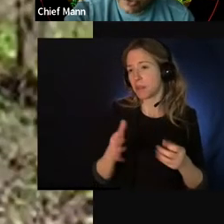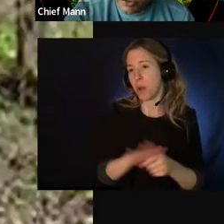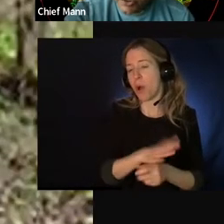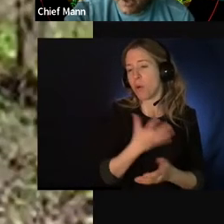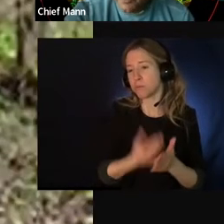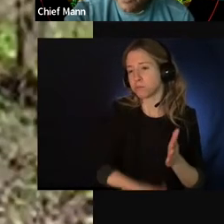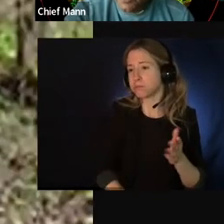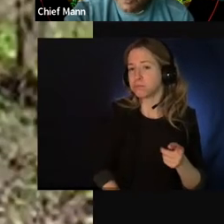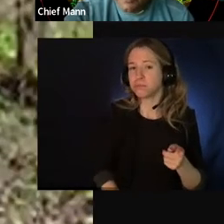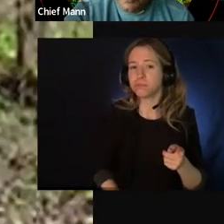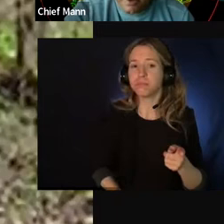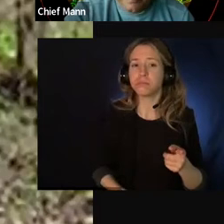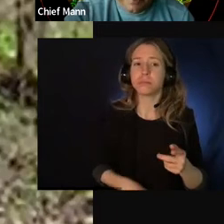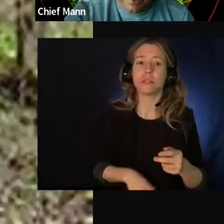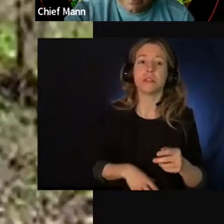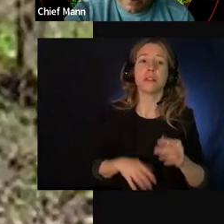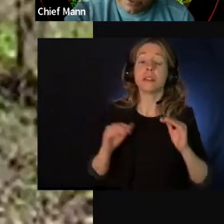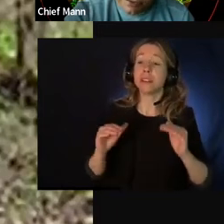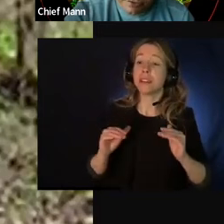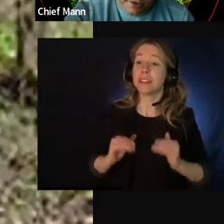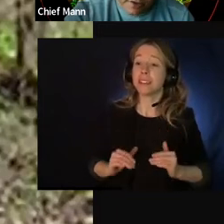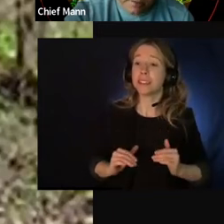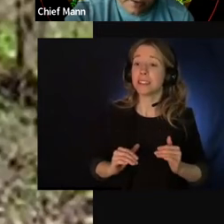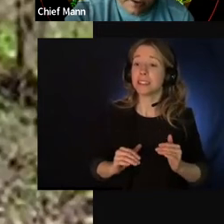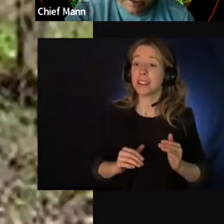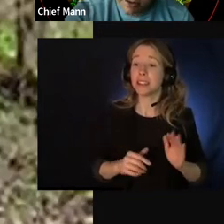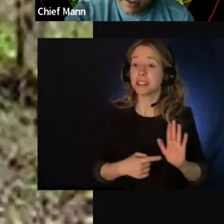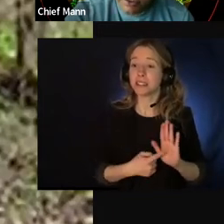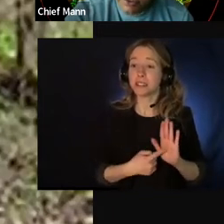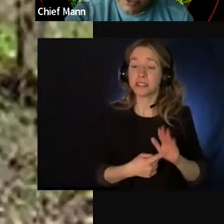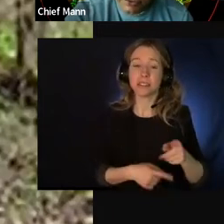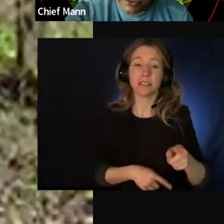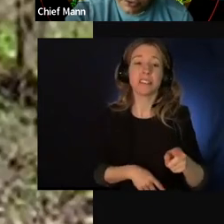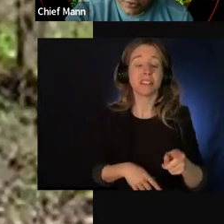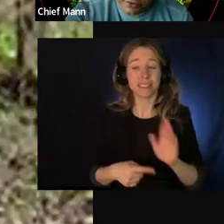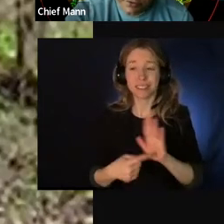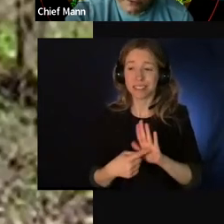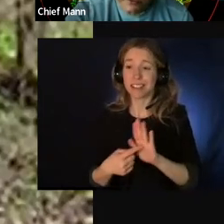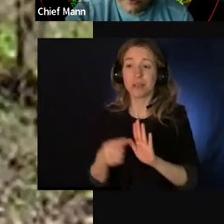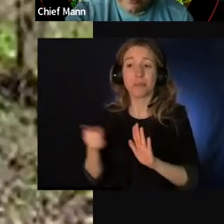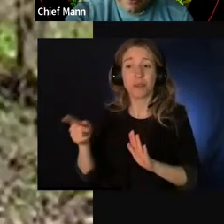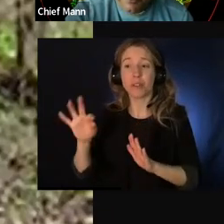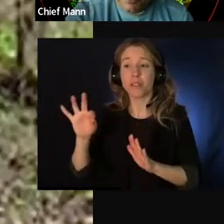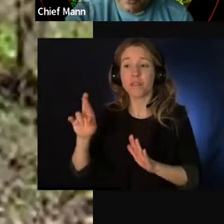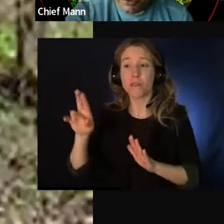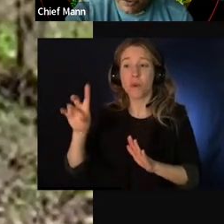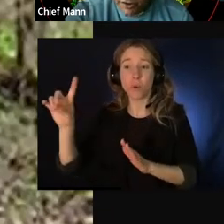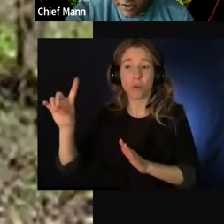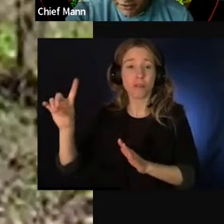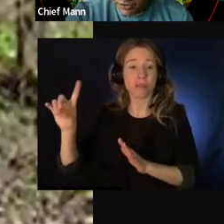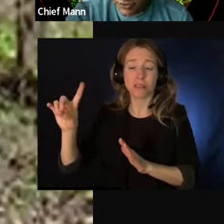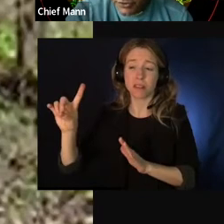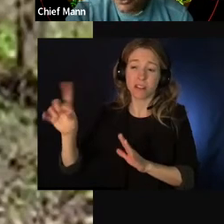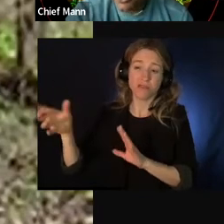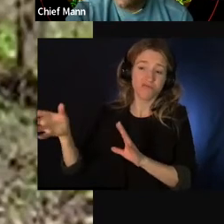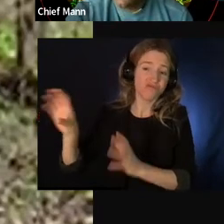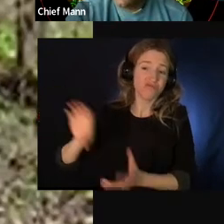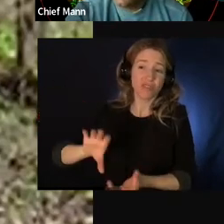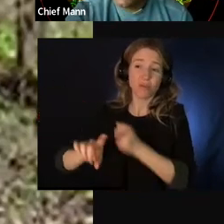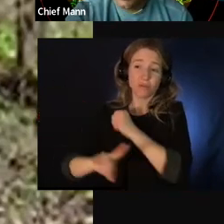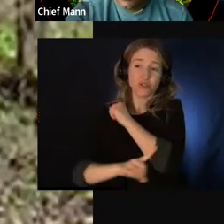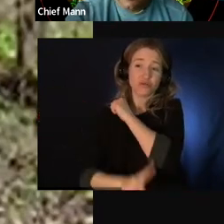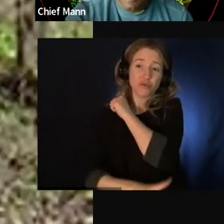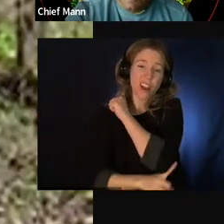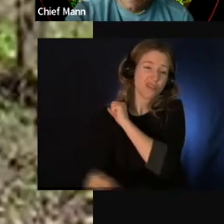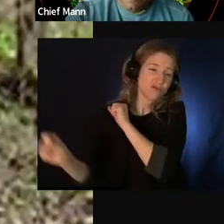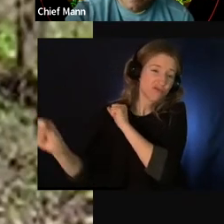This is an example of dumping that was being done. As you can see, there's water in the forefront. There's actually a stream that